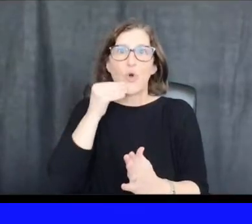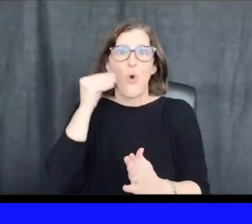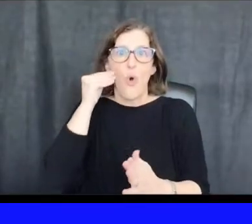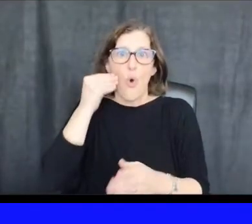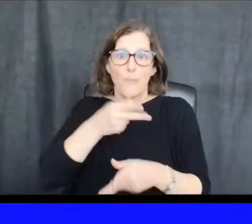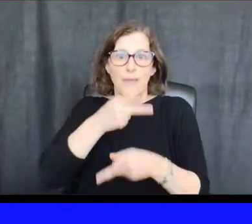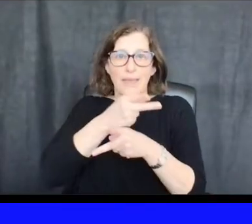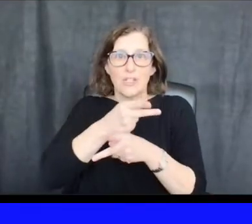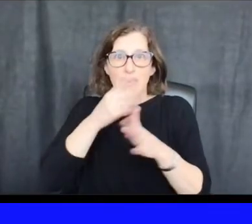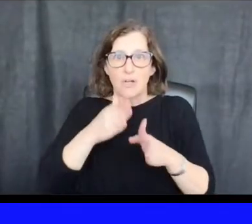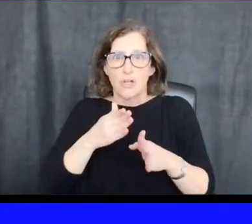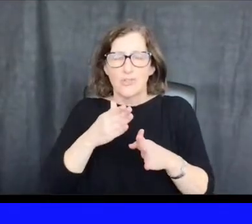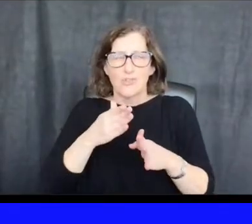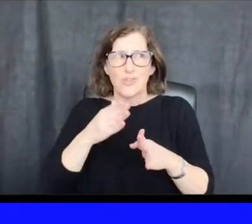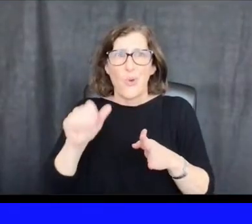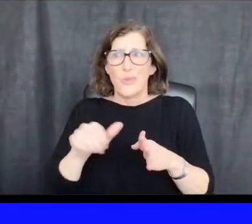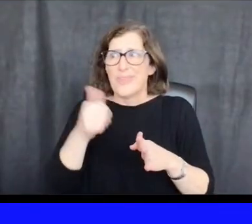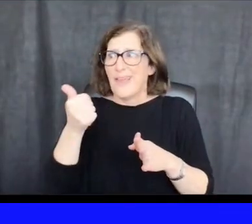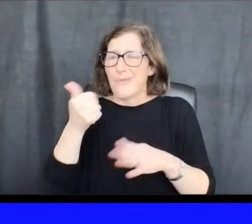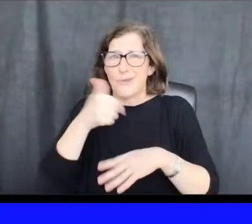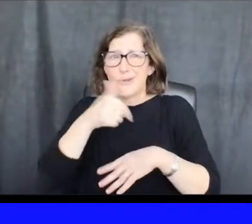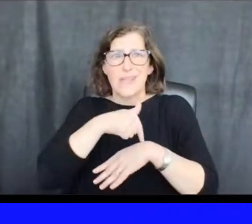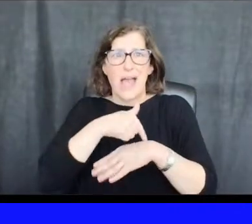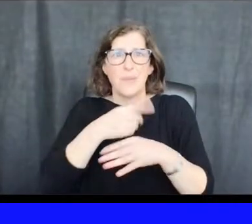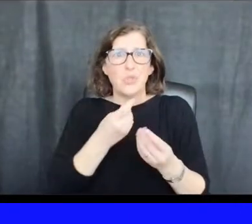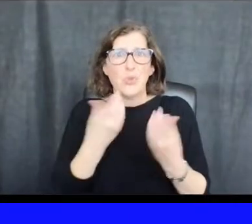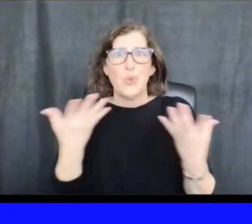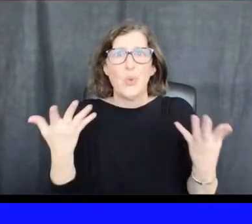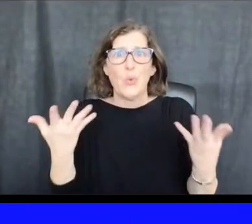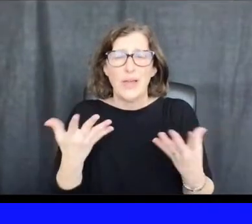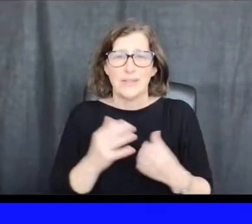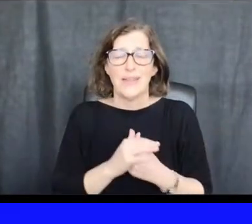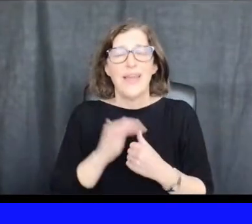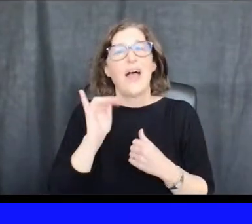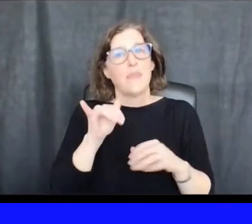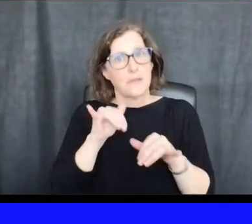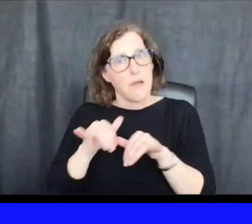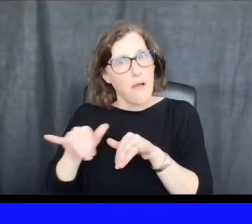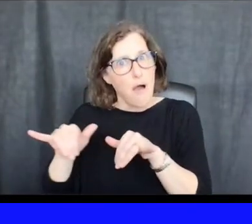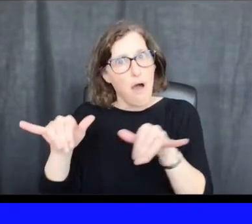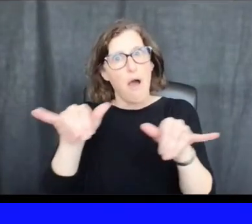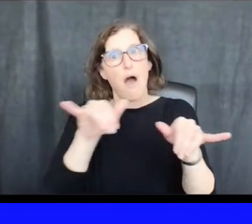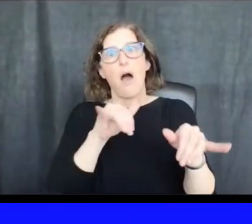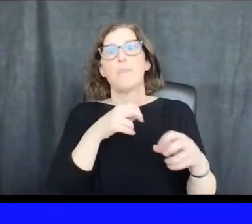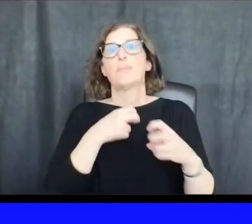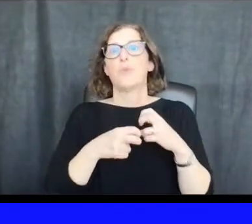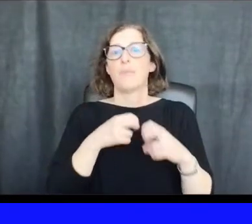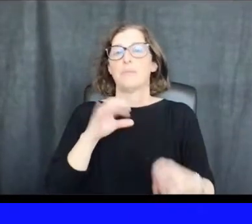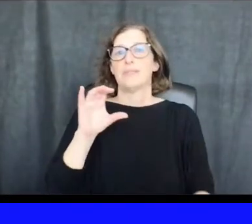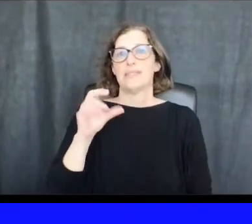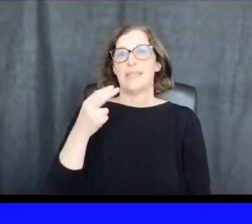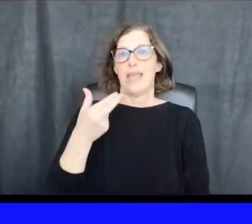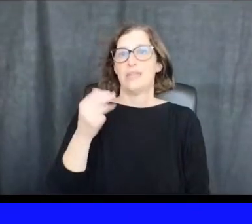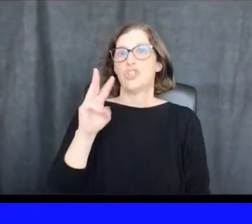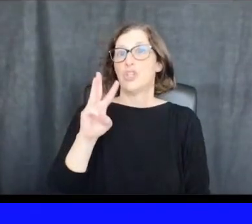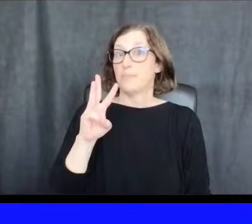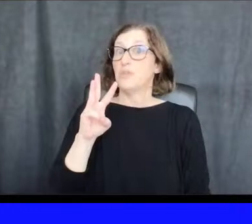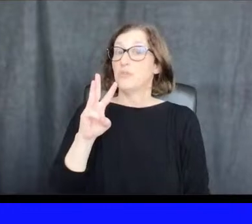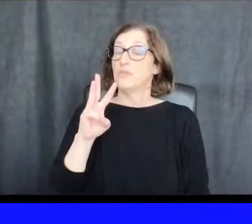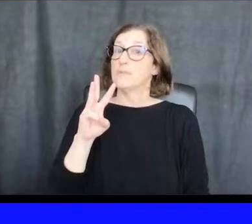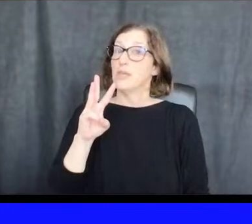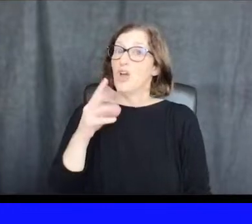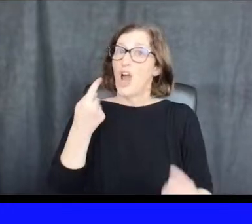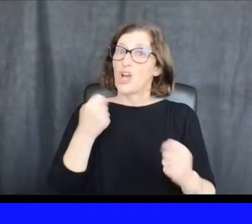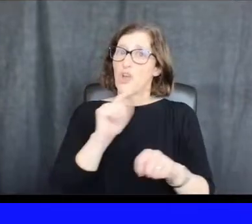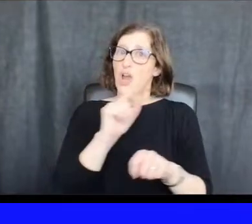home nursing but aren't enrolled, and so we're trying to maximize use of our home care services for